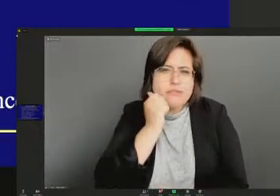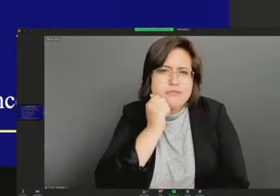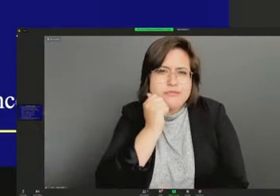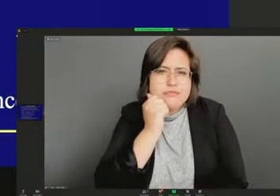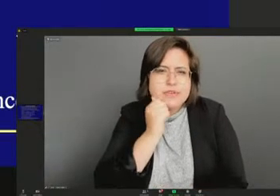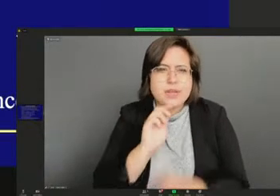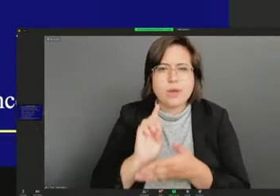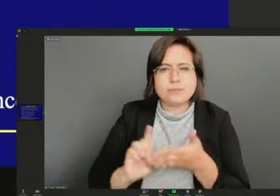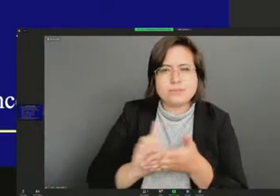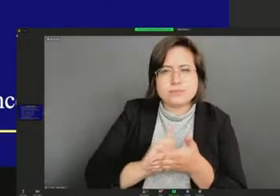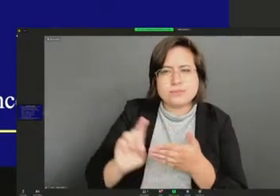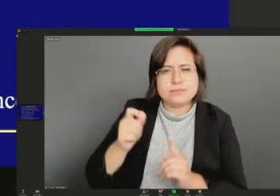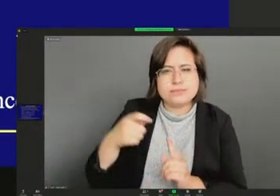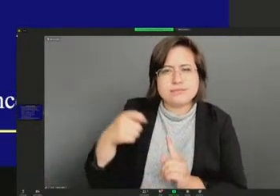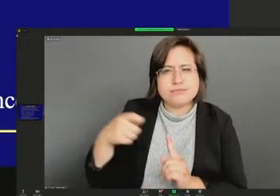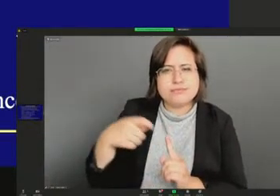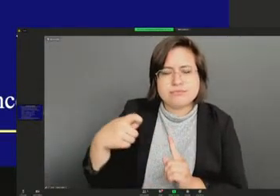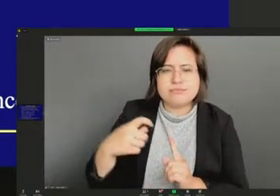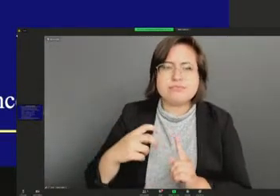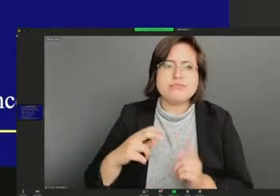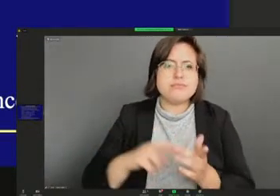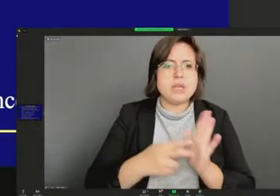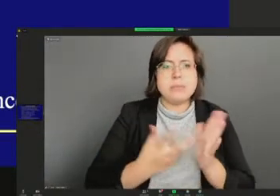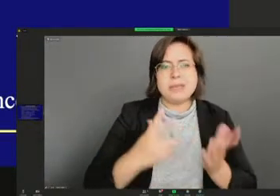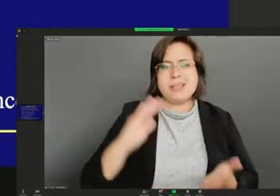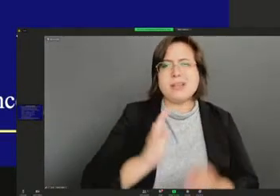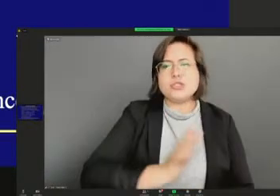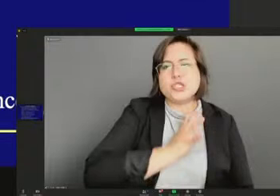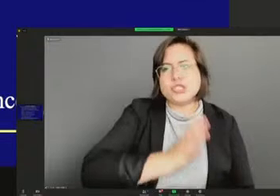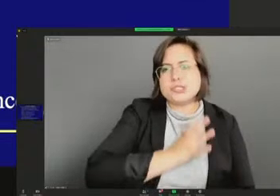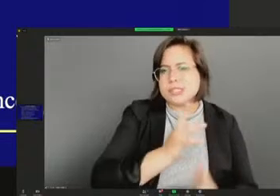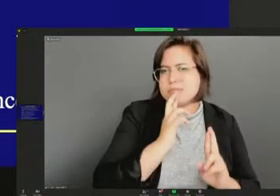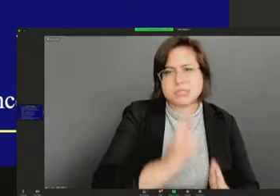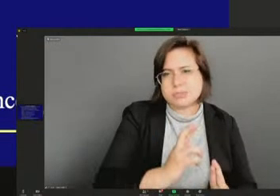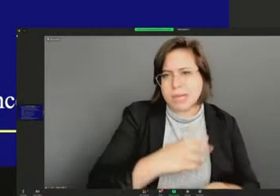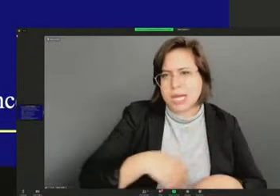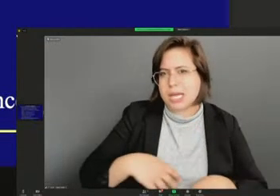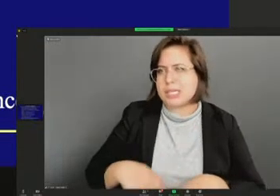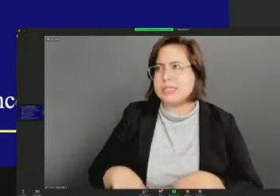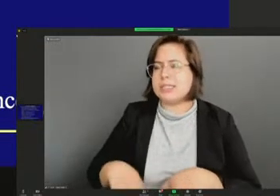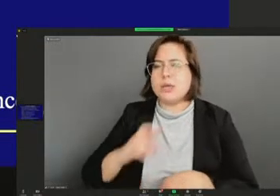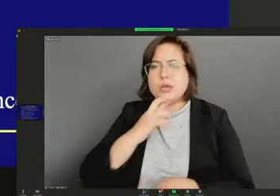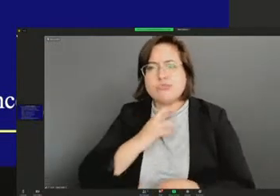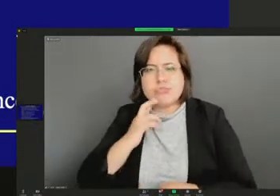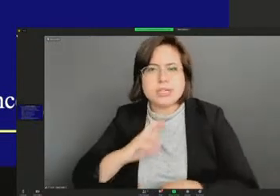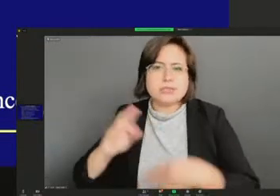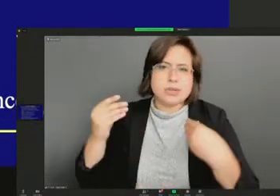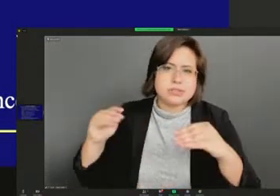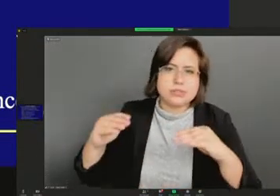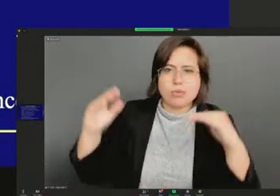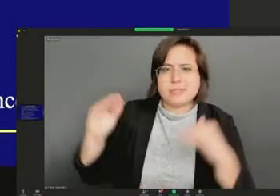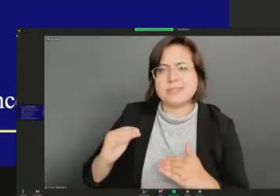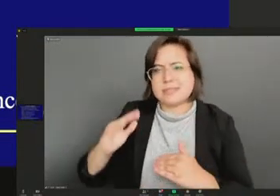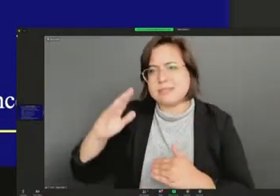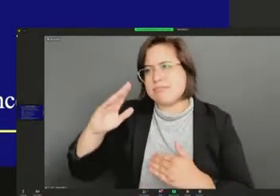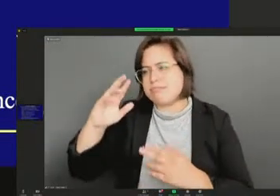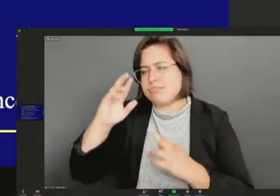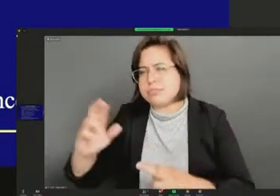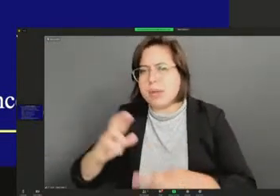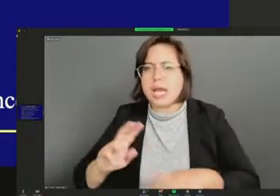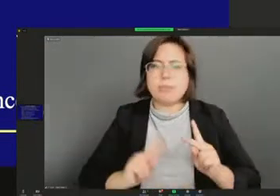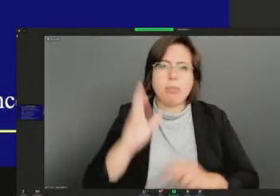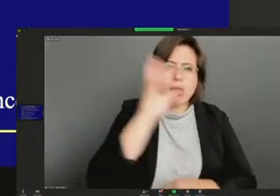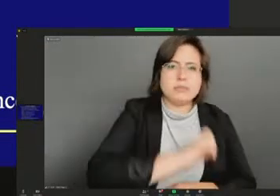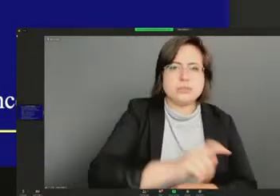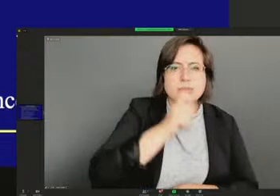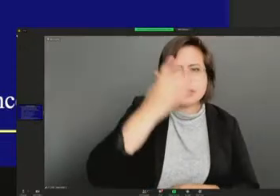indignities, being treated with less courtesy and respect, receiving poorer service than others in restaurants or stores, people acting as if they think you are not smart or they're